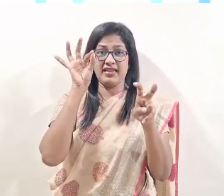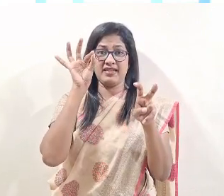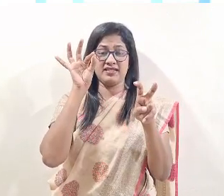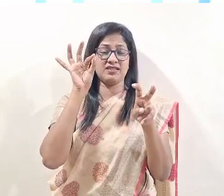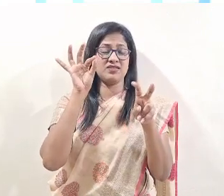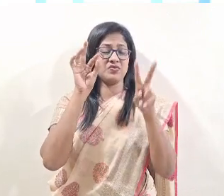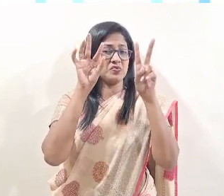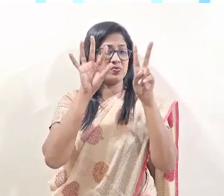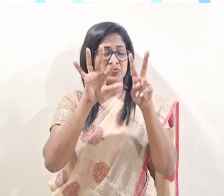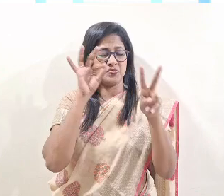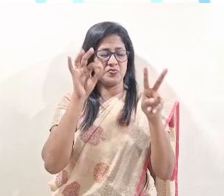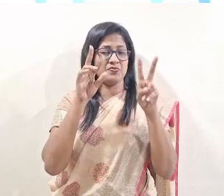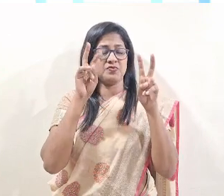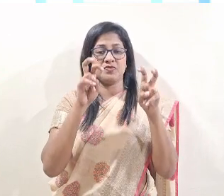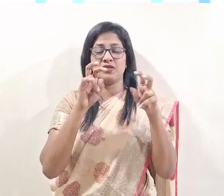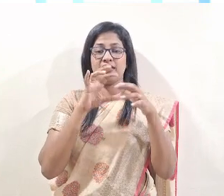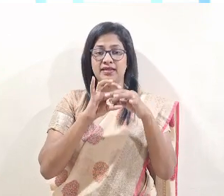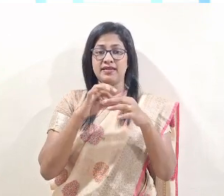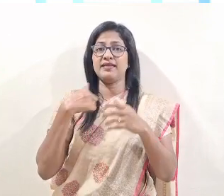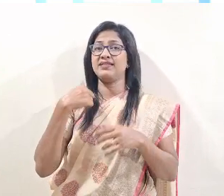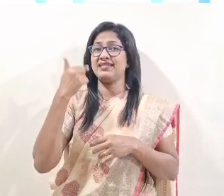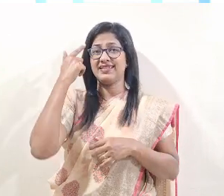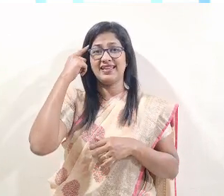regard as important for